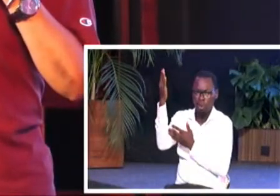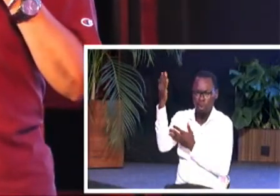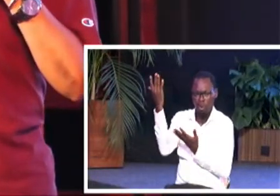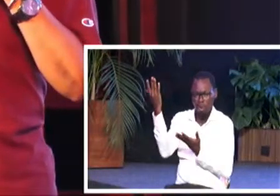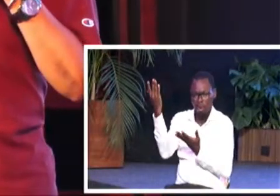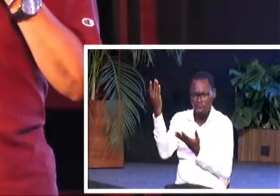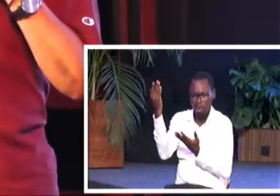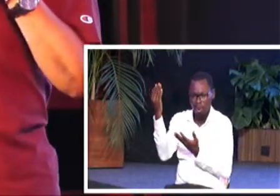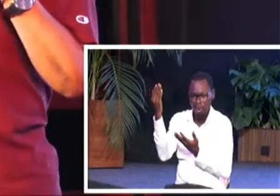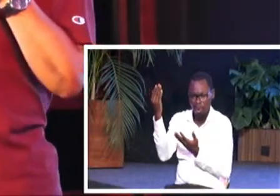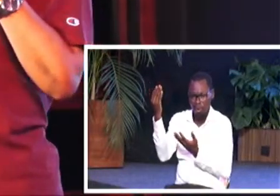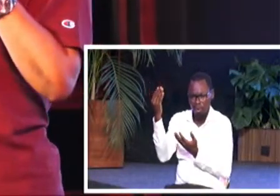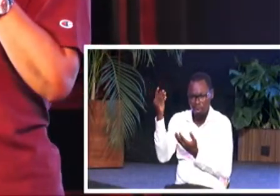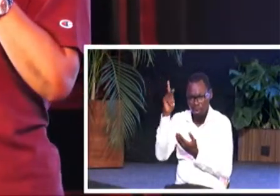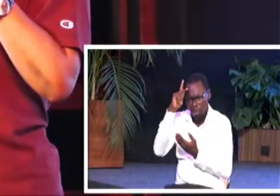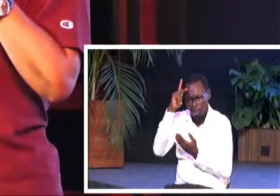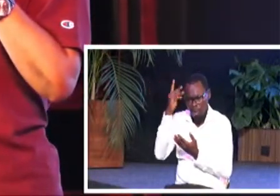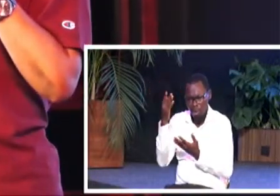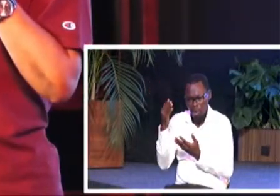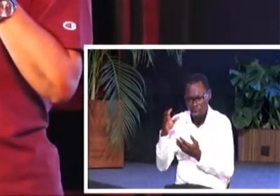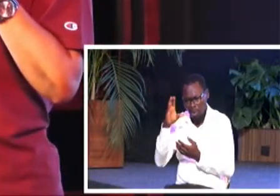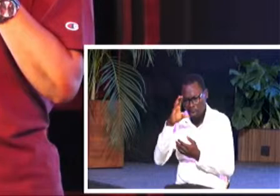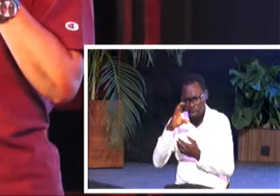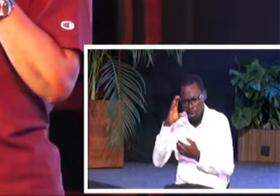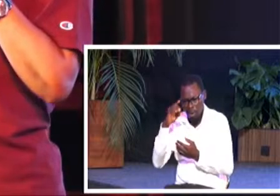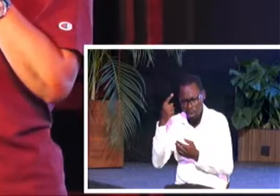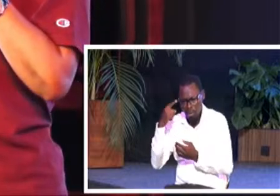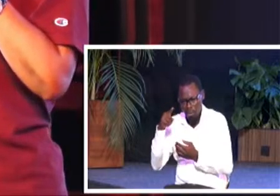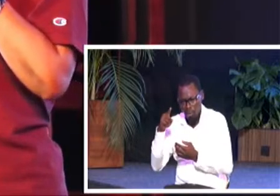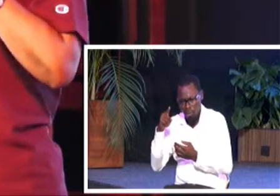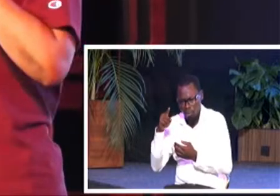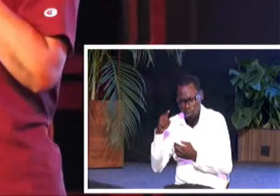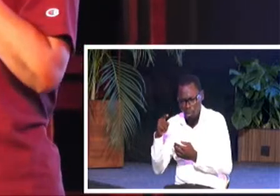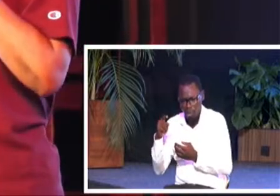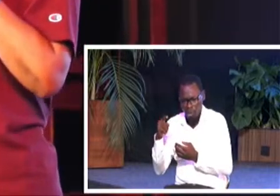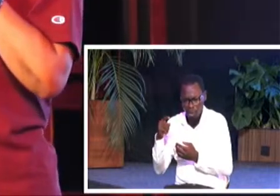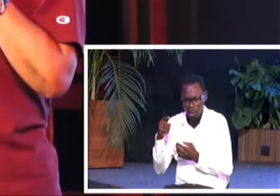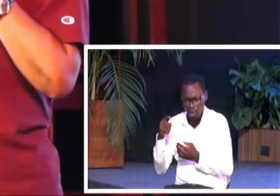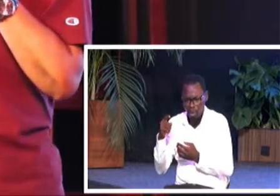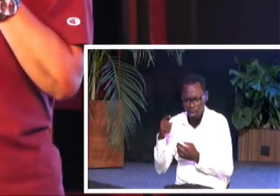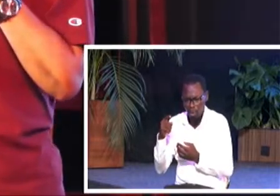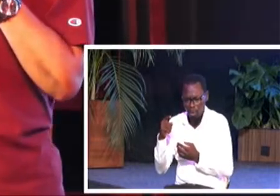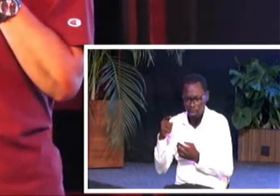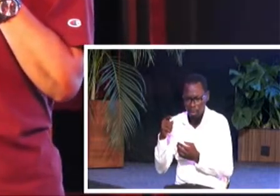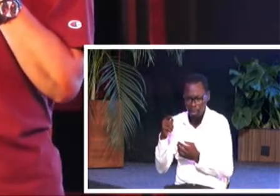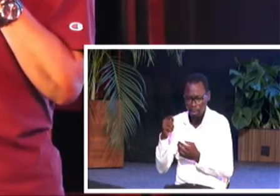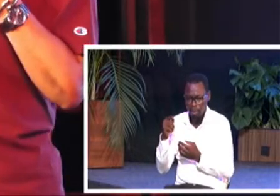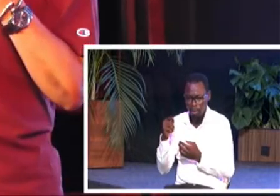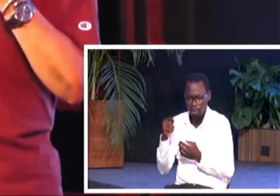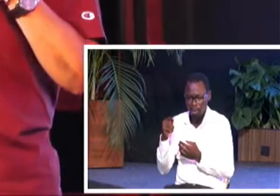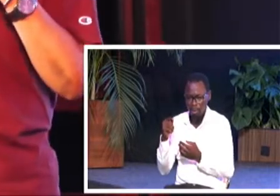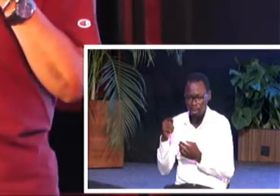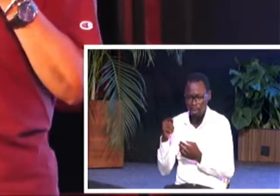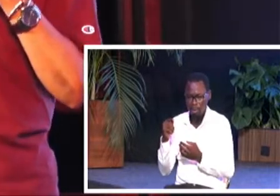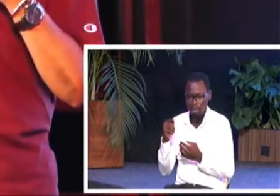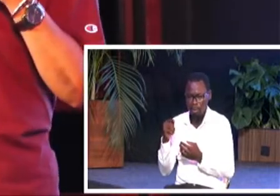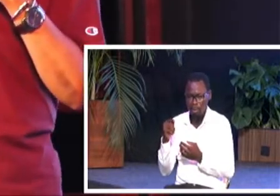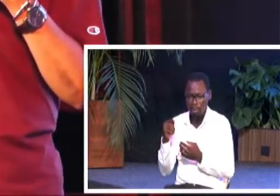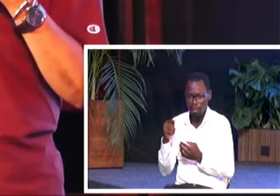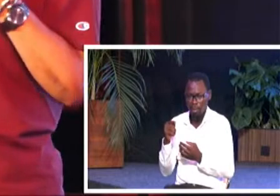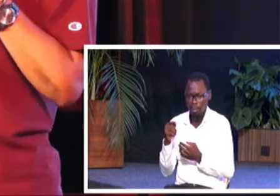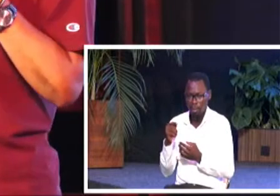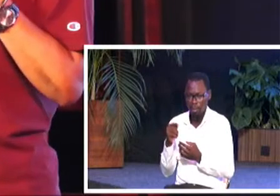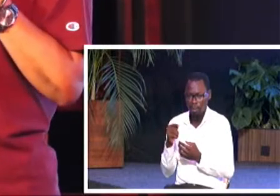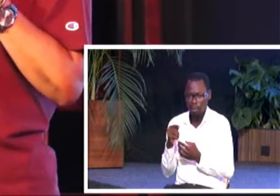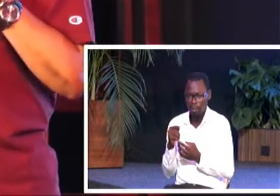oh, I'm looking for a tie, suit and tie, and then air conditioning in the